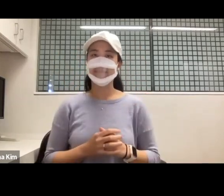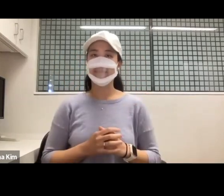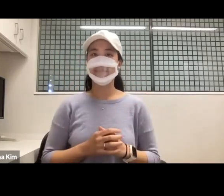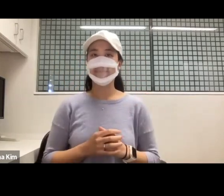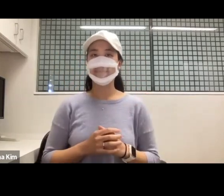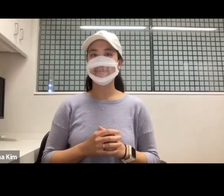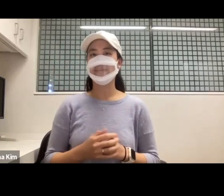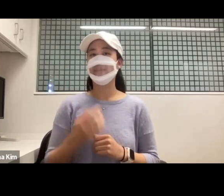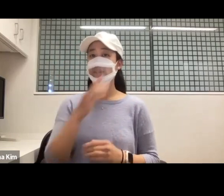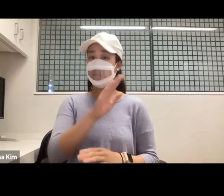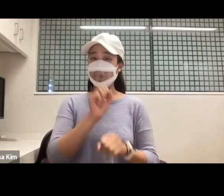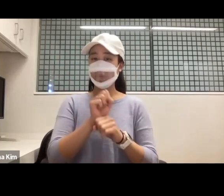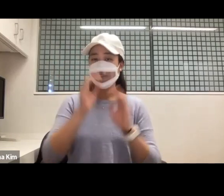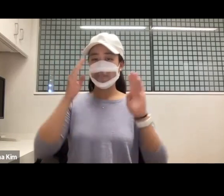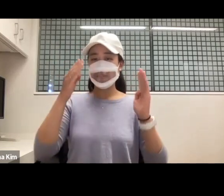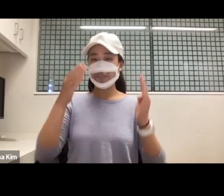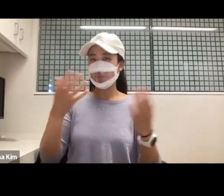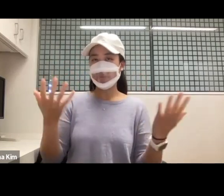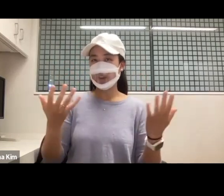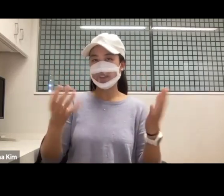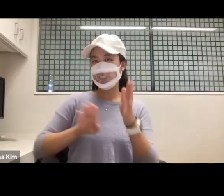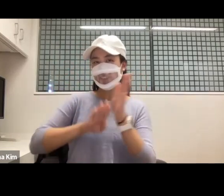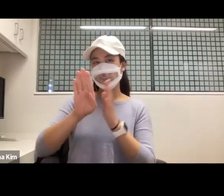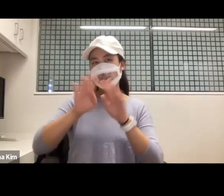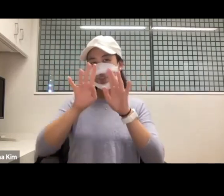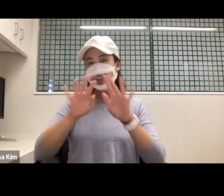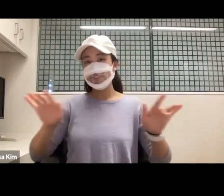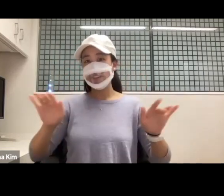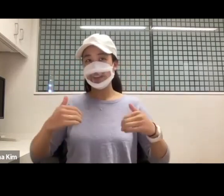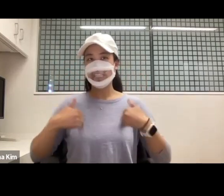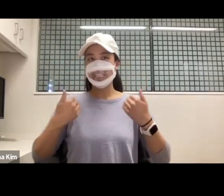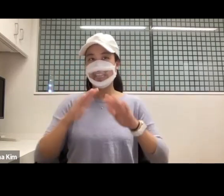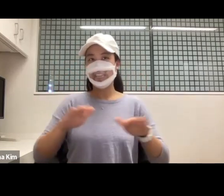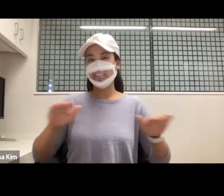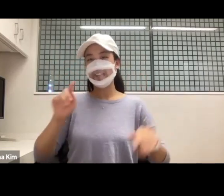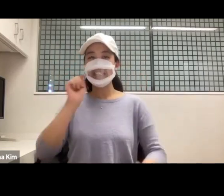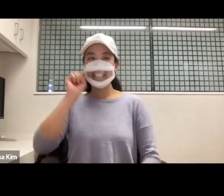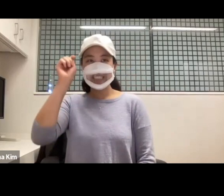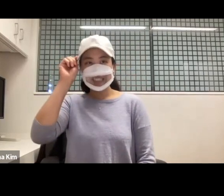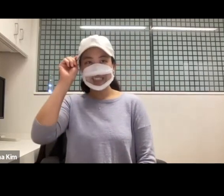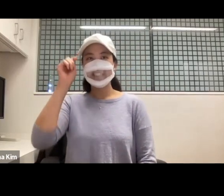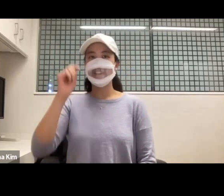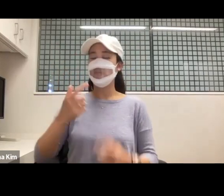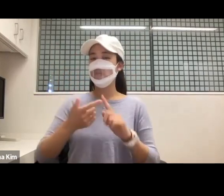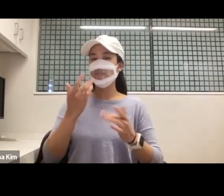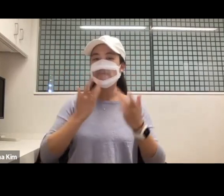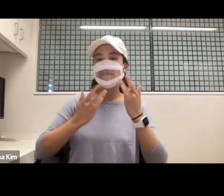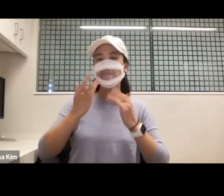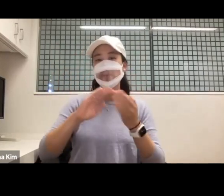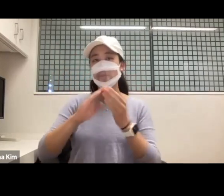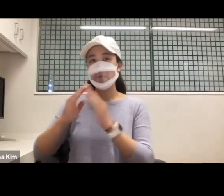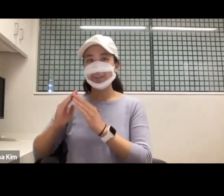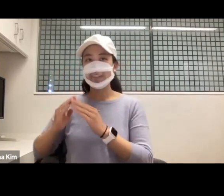creative, ethical, and abstract thought. Her work focuses on developing diverse adolescents from